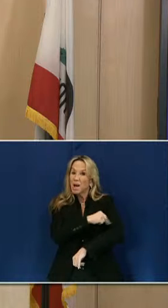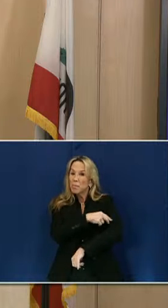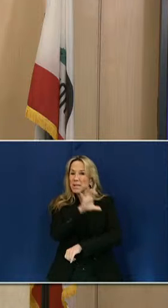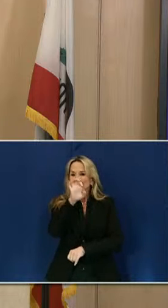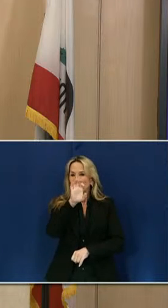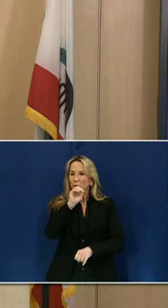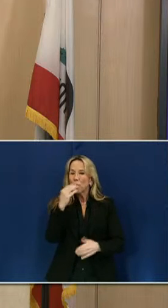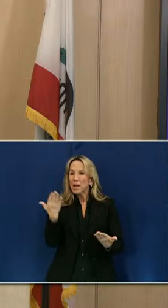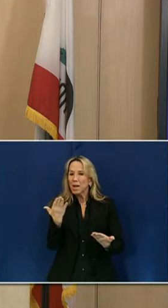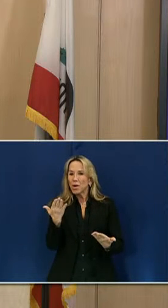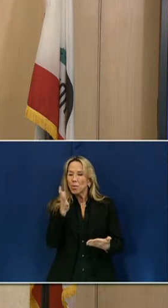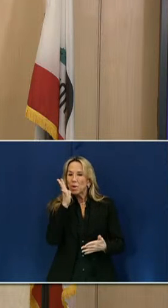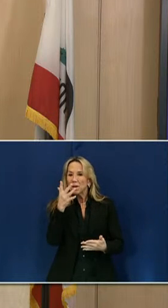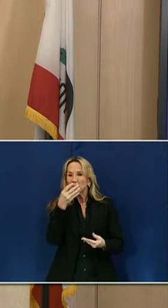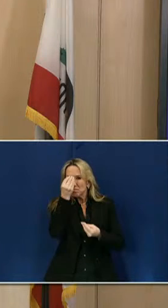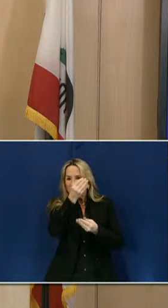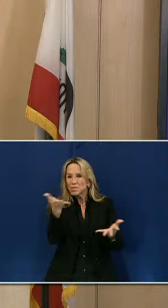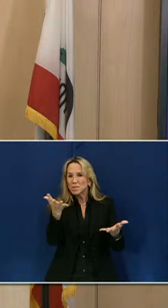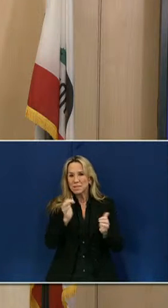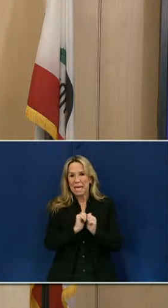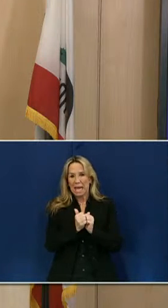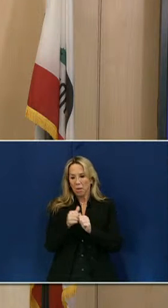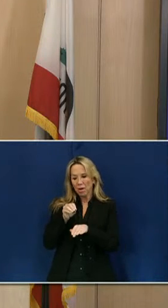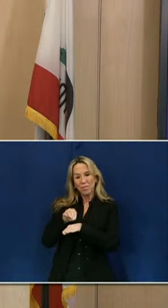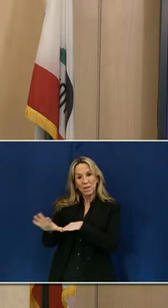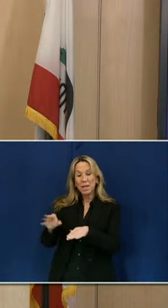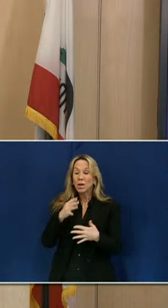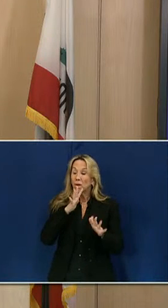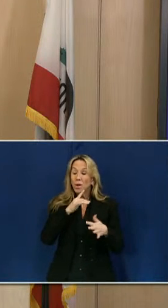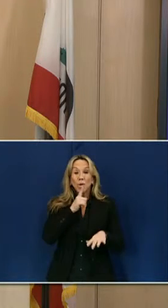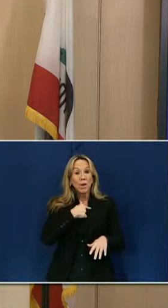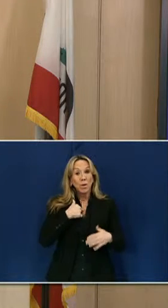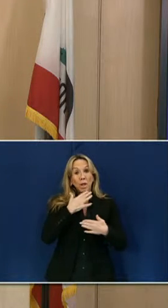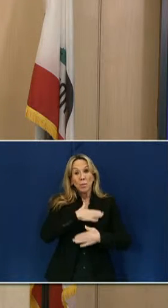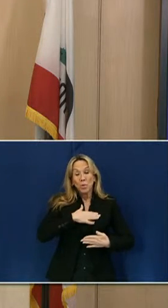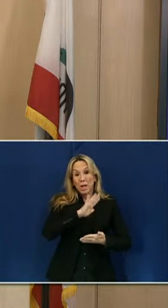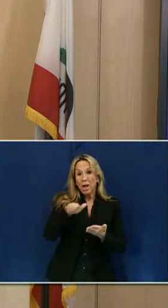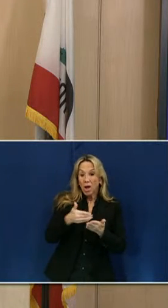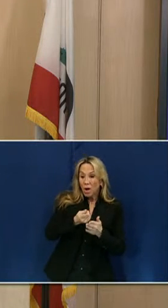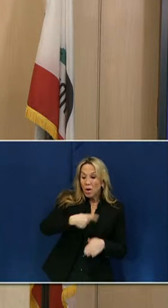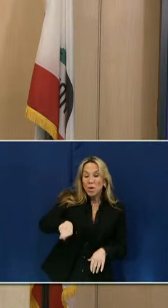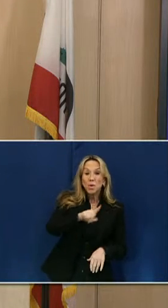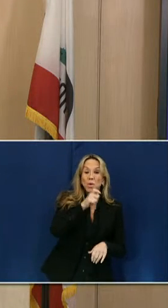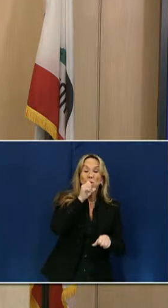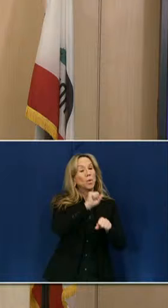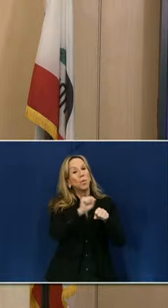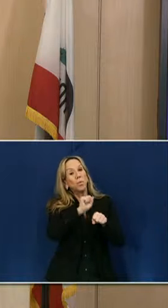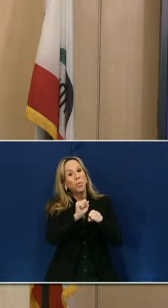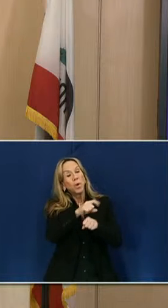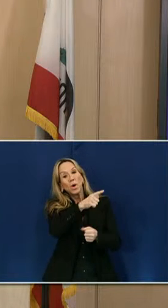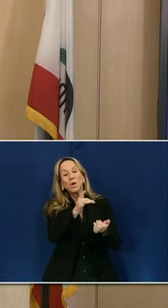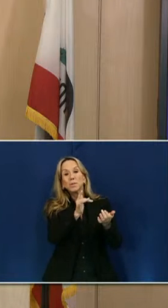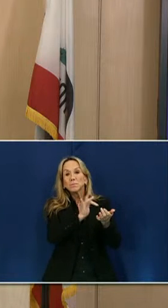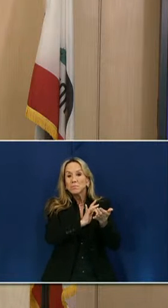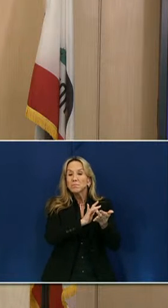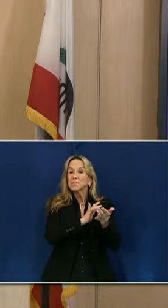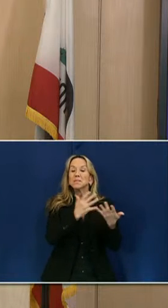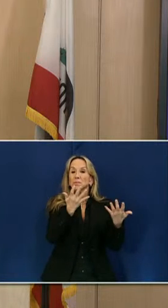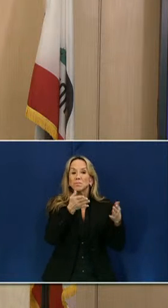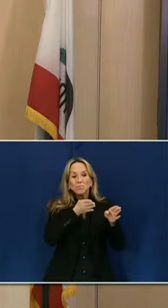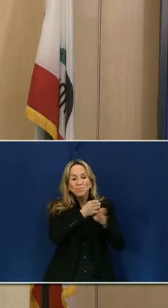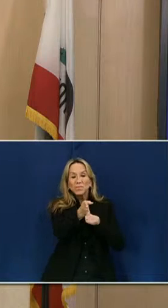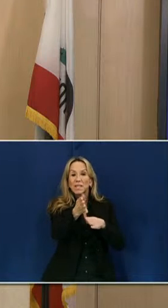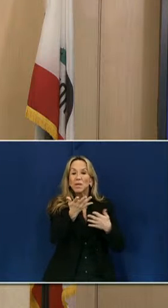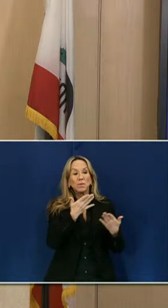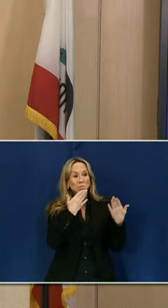today, and we're grateful for and appreciate our medical professionals and everything that they're doing. But what we have to do is change that trajectory, and we have